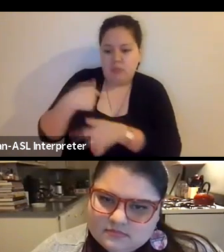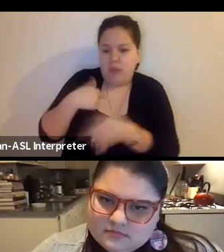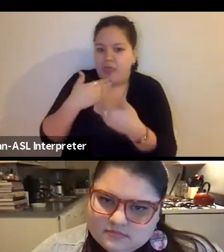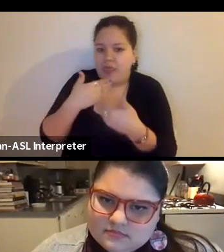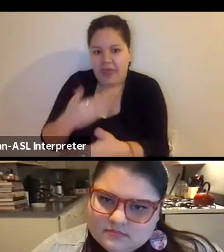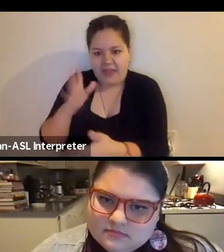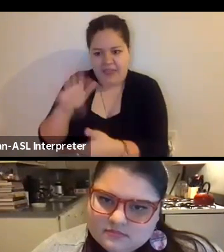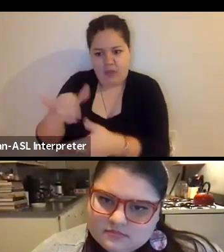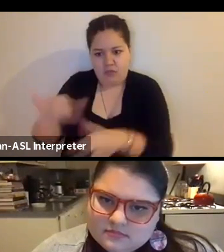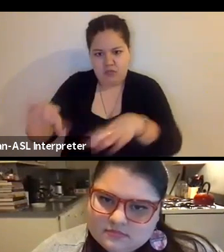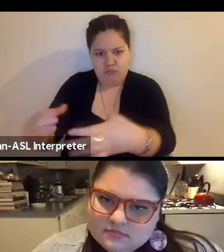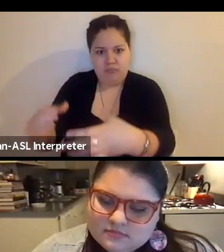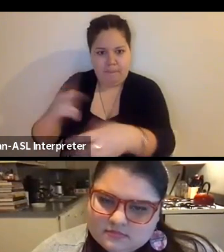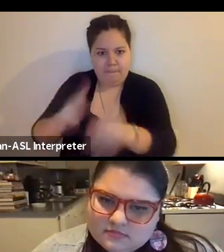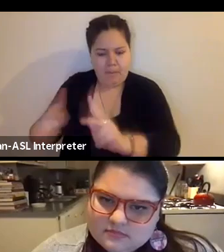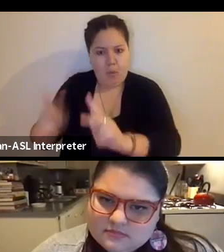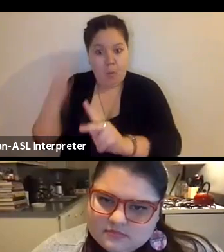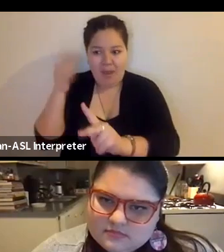home territory.